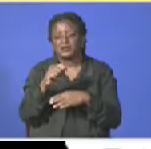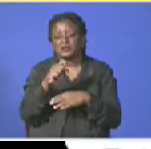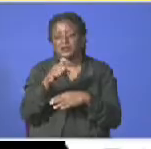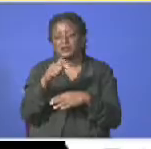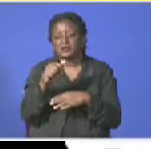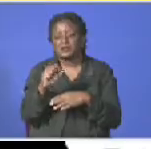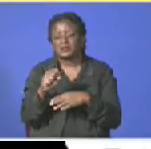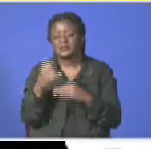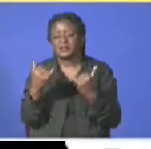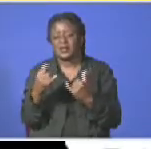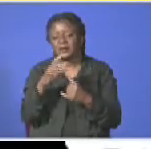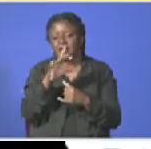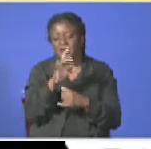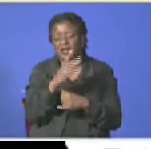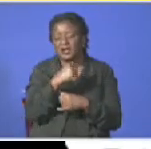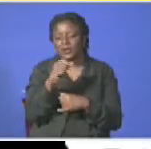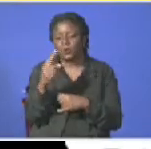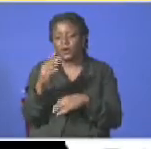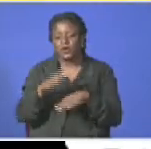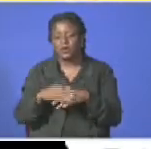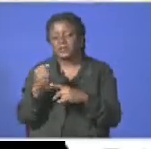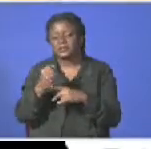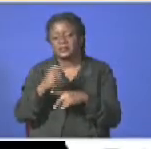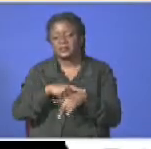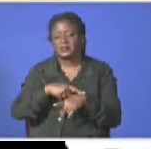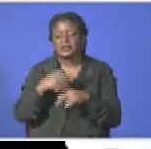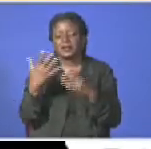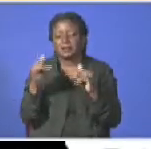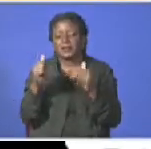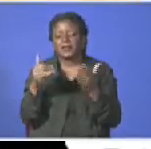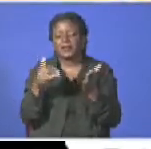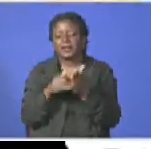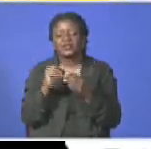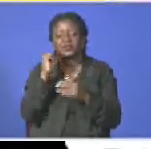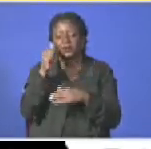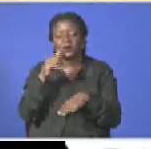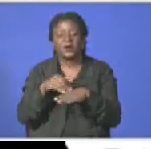season. Now they play again tomorrow at home against Iowa State.